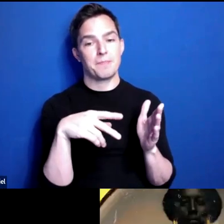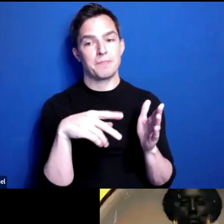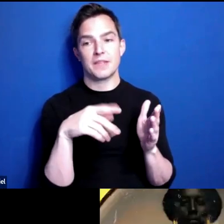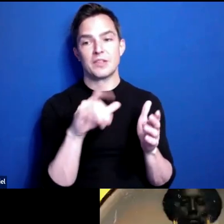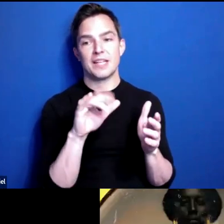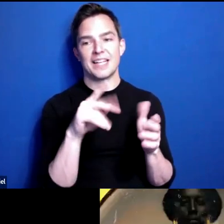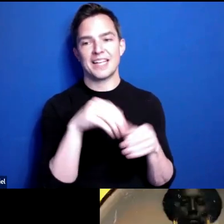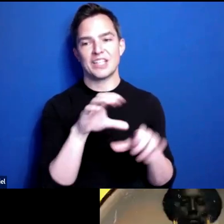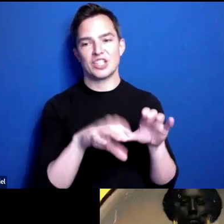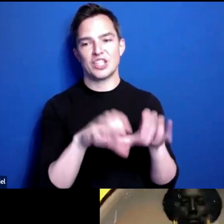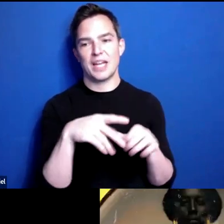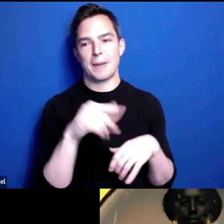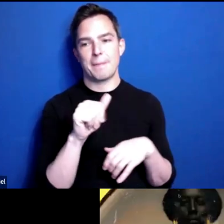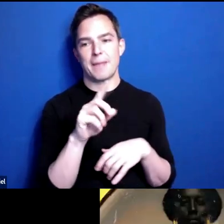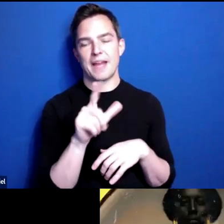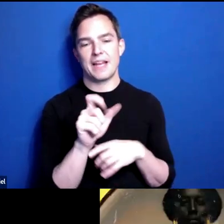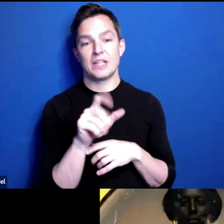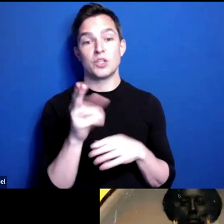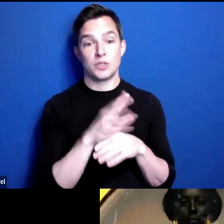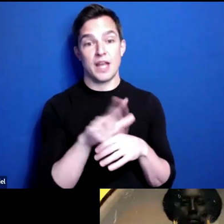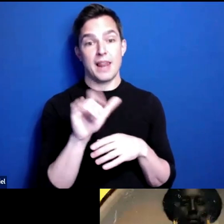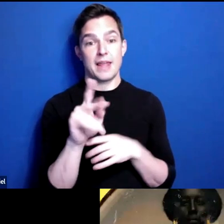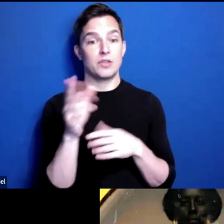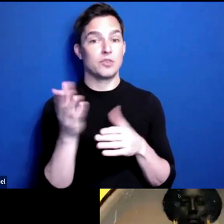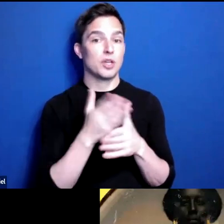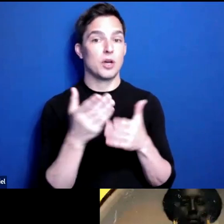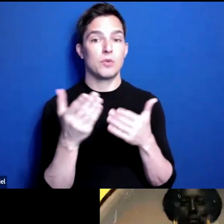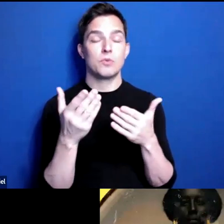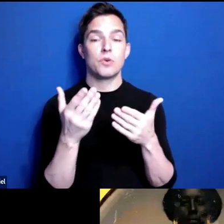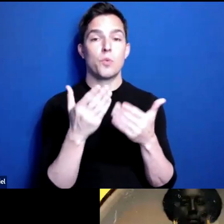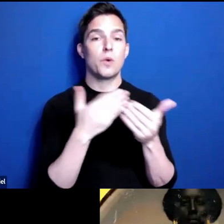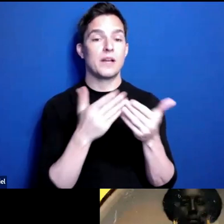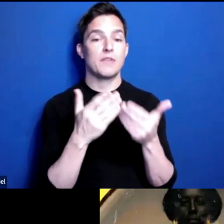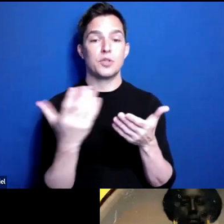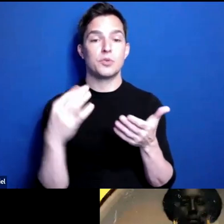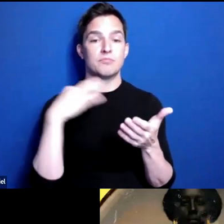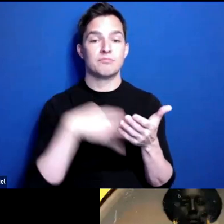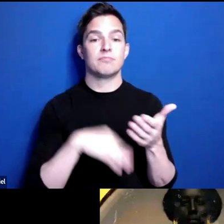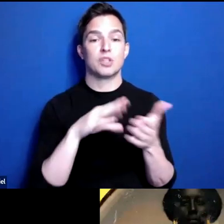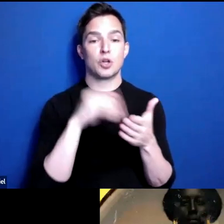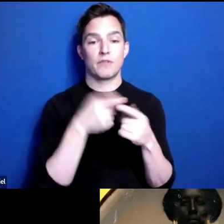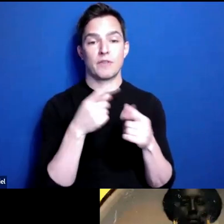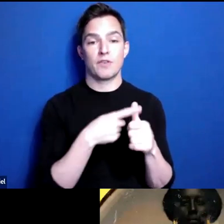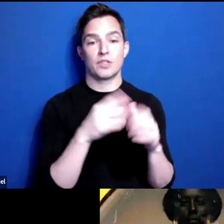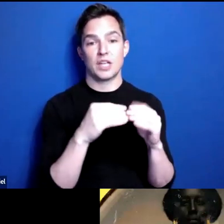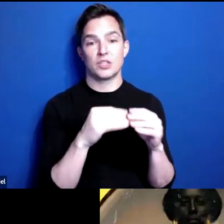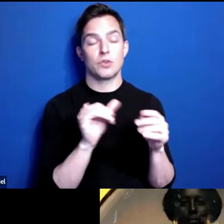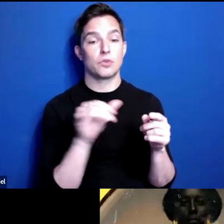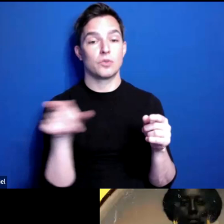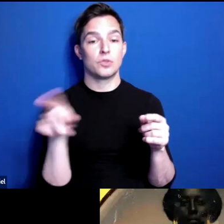chat. Using that link, you can share whatever you're taking away from the first session. You can also view